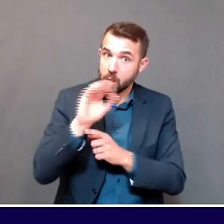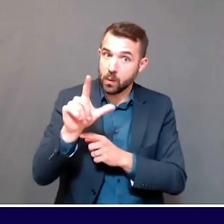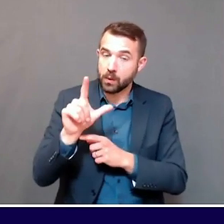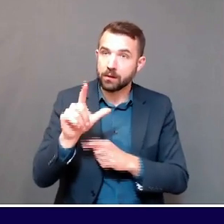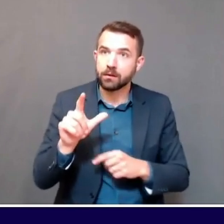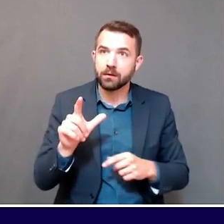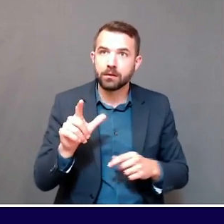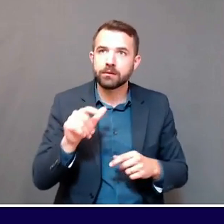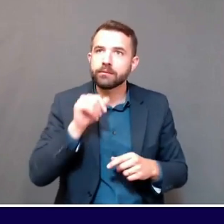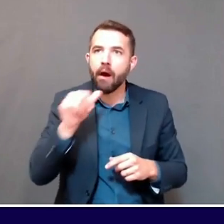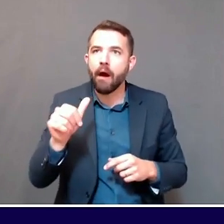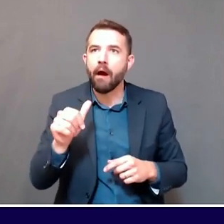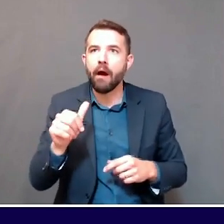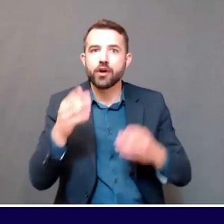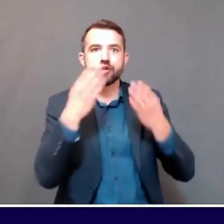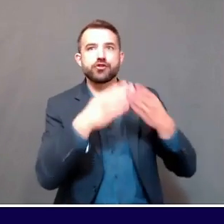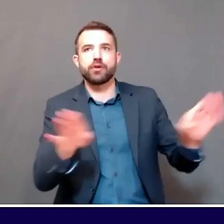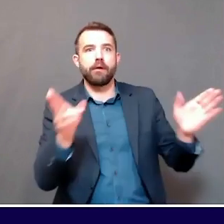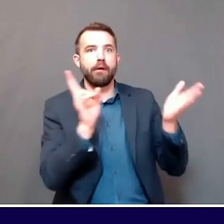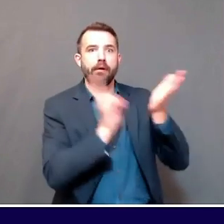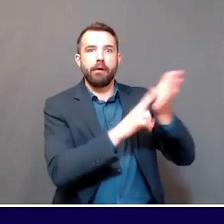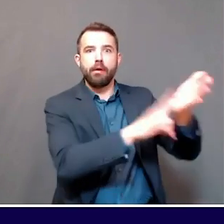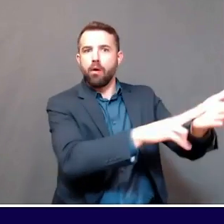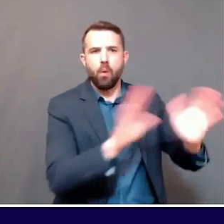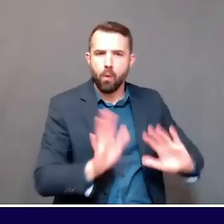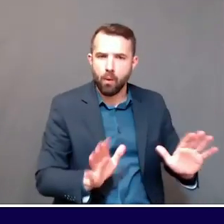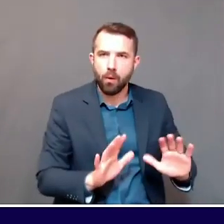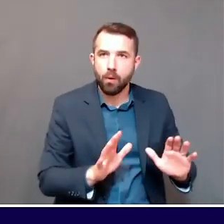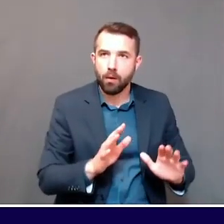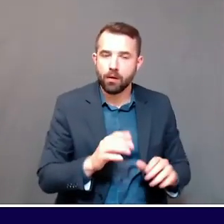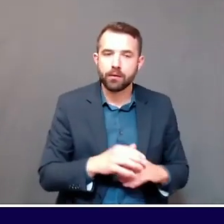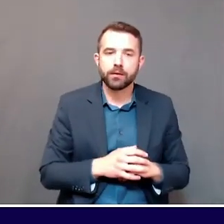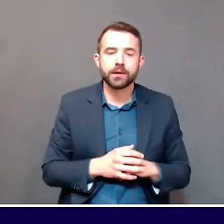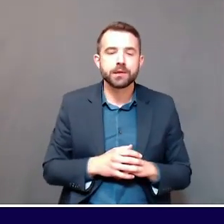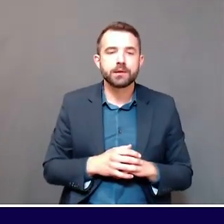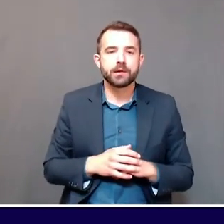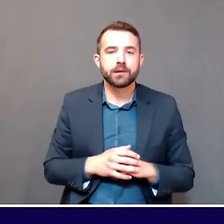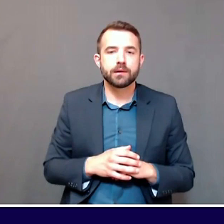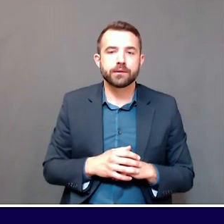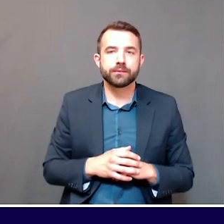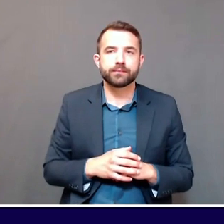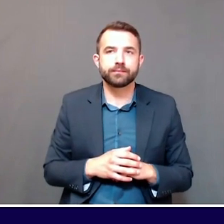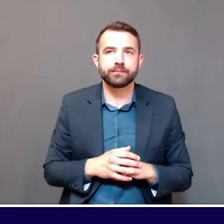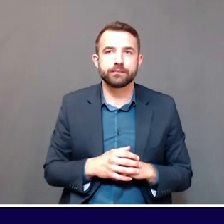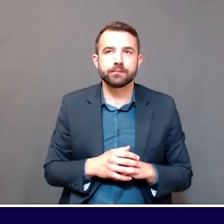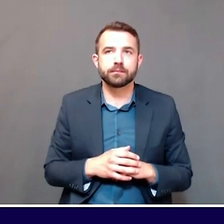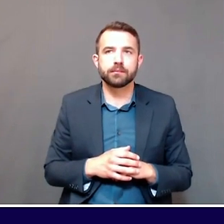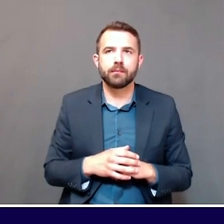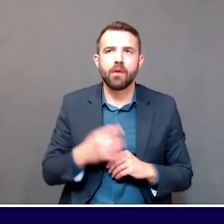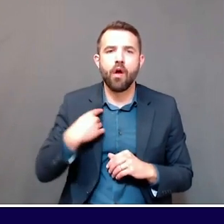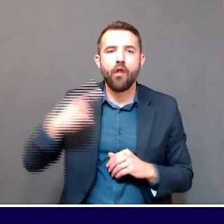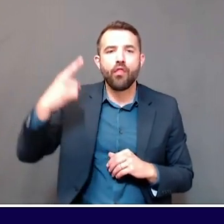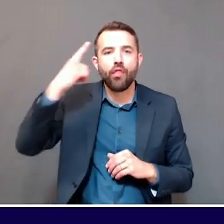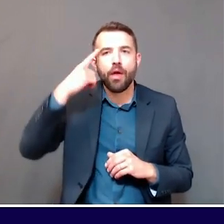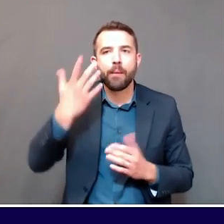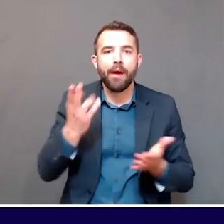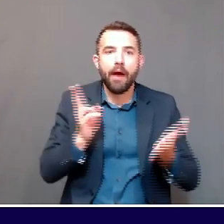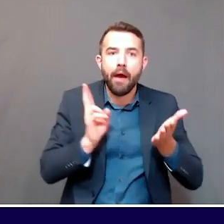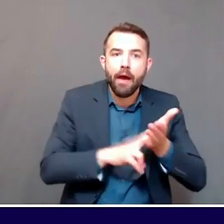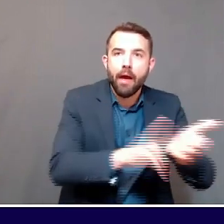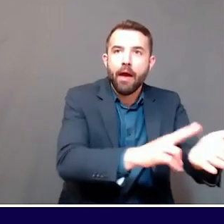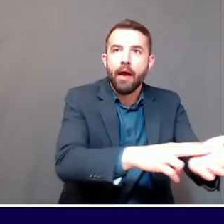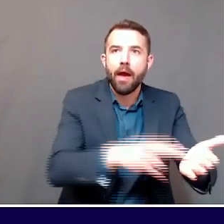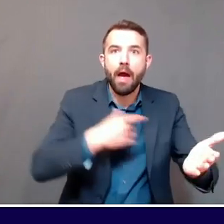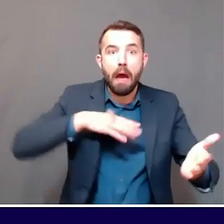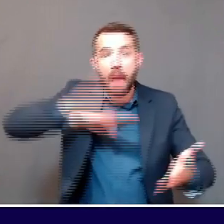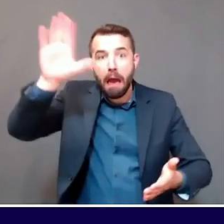to buy in and voluntarily report if they think they might be sick or they may have come into contact with someone who might be sick. You are